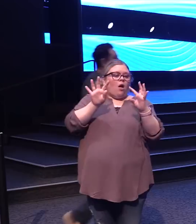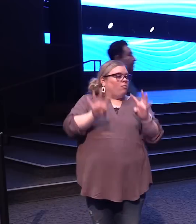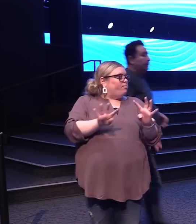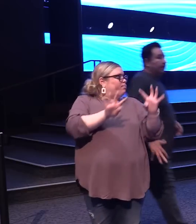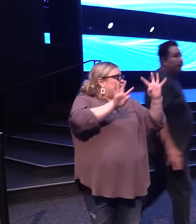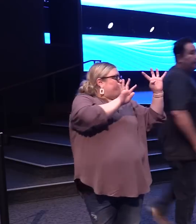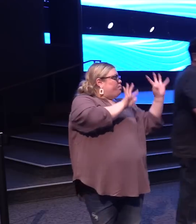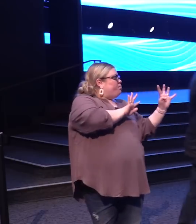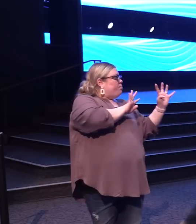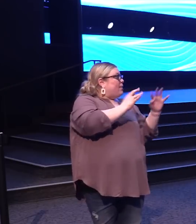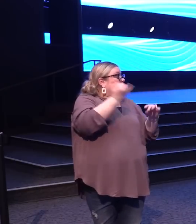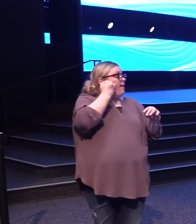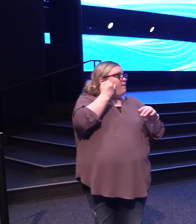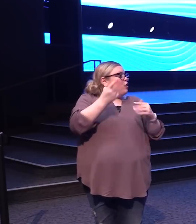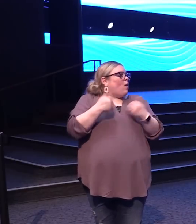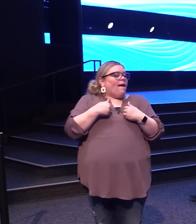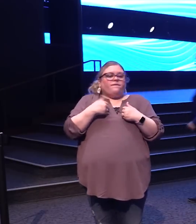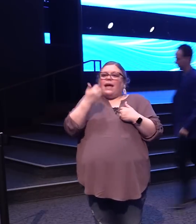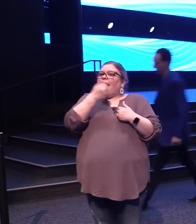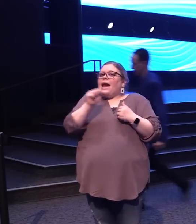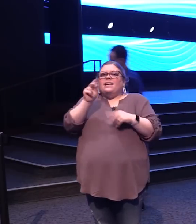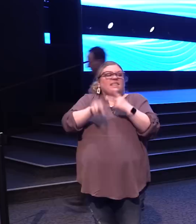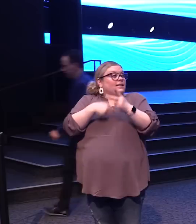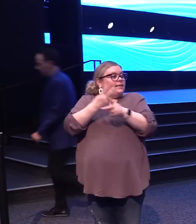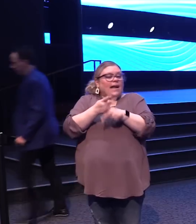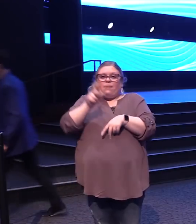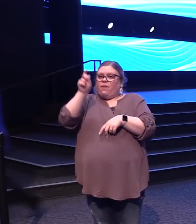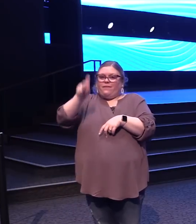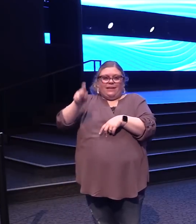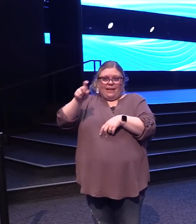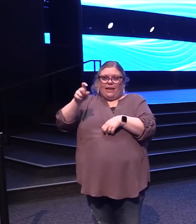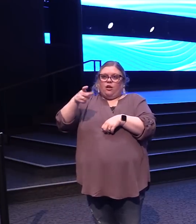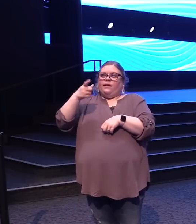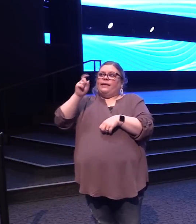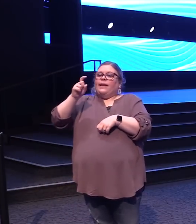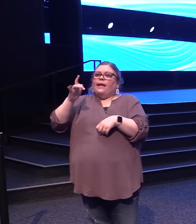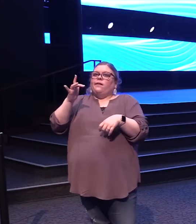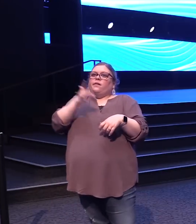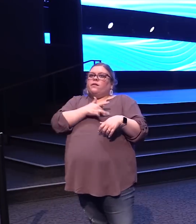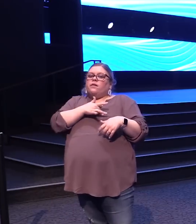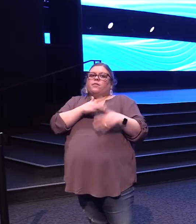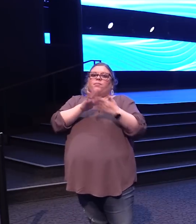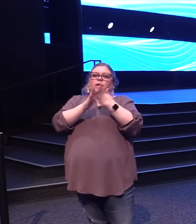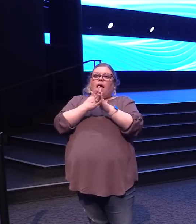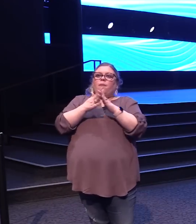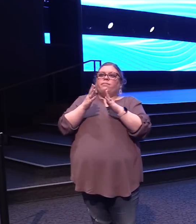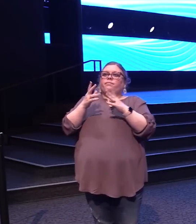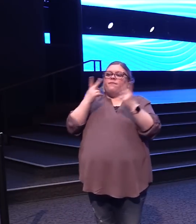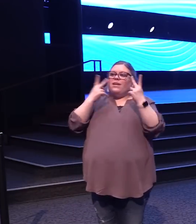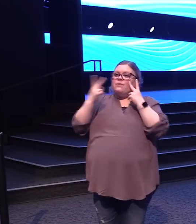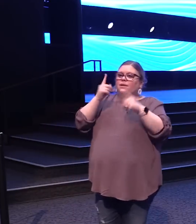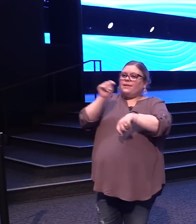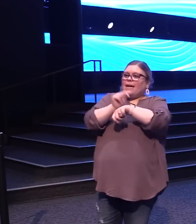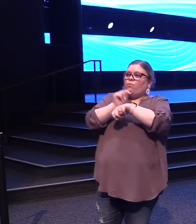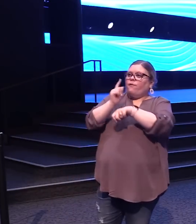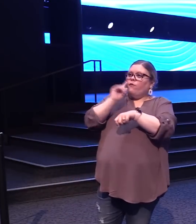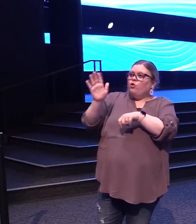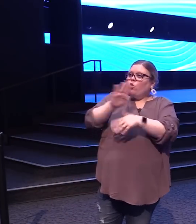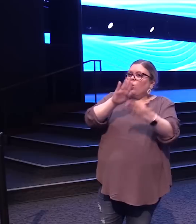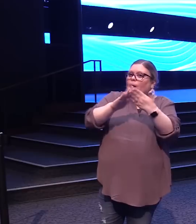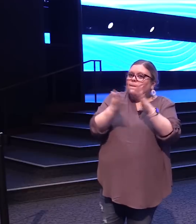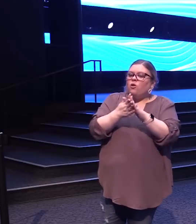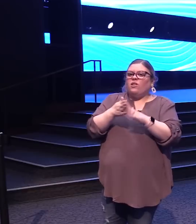you have, maybe as it was taught today, you need to re-up and become a visible temple for your community. You need